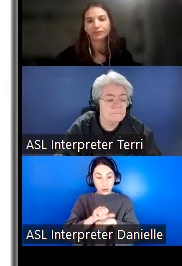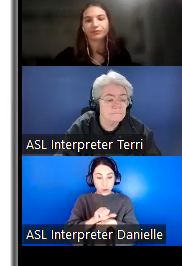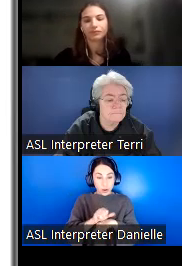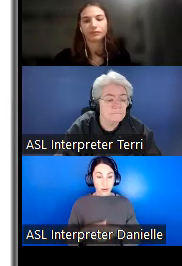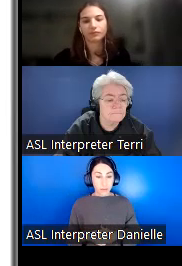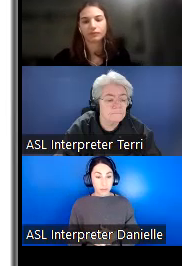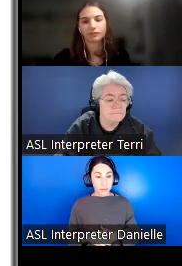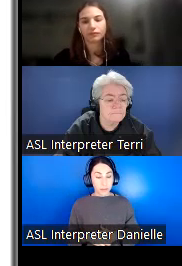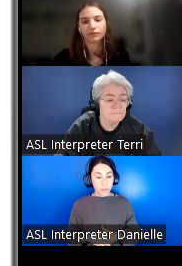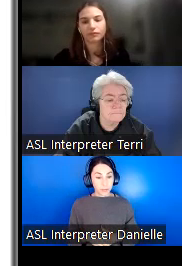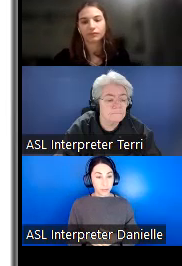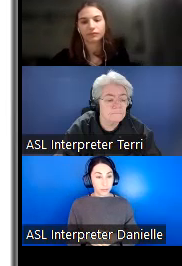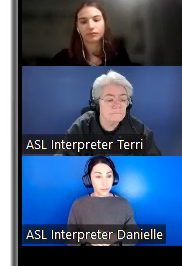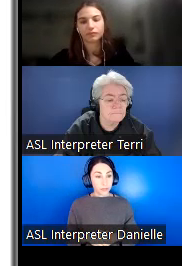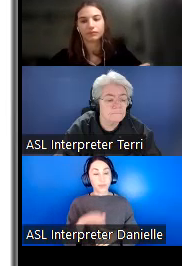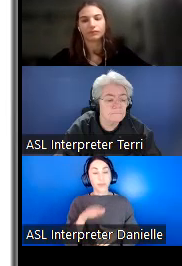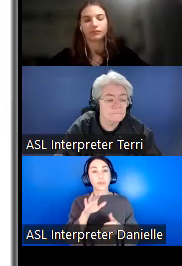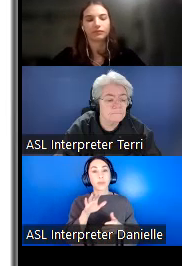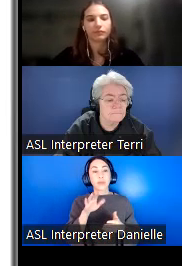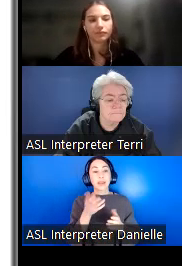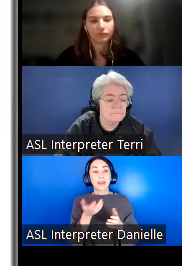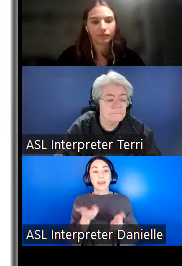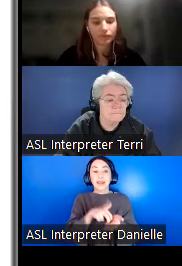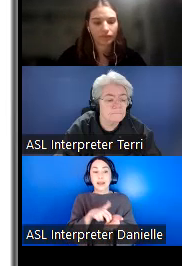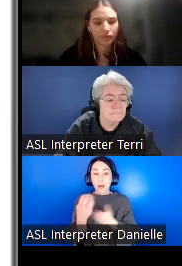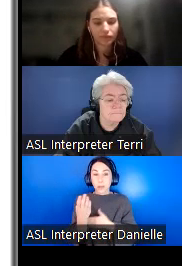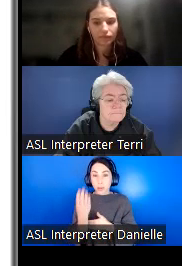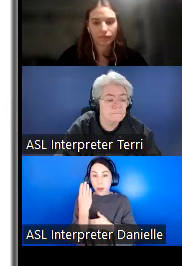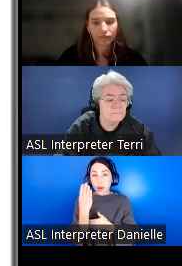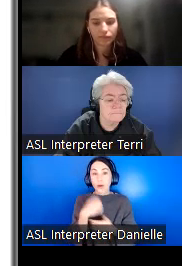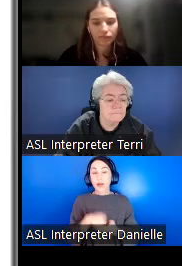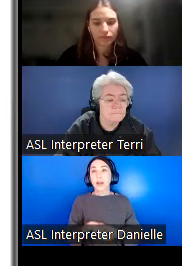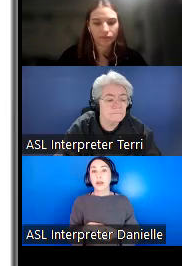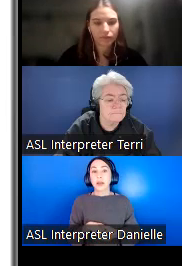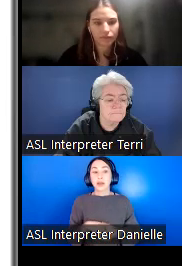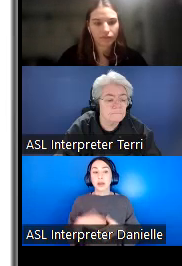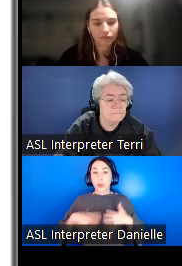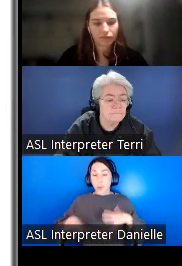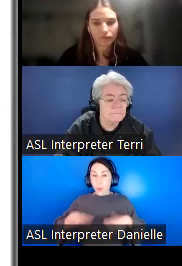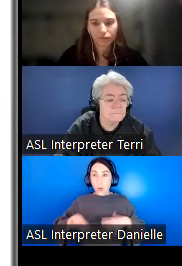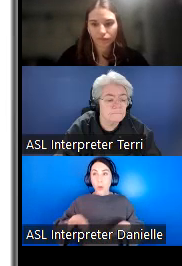space that getting out of bed in the morning, getting clothes on,